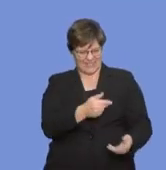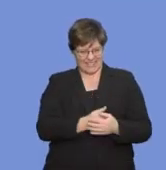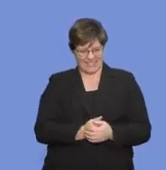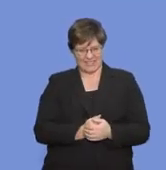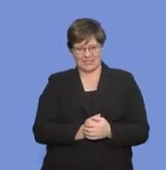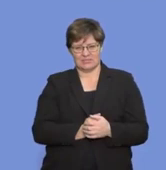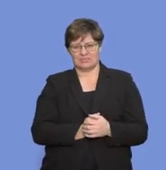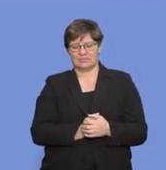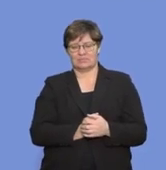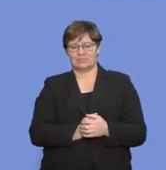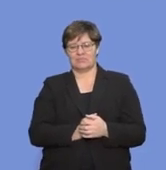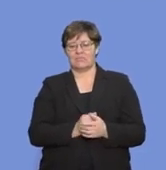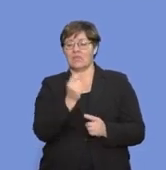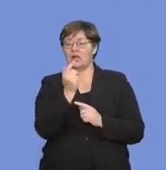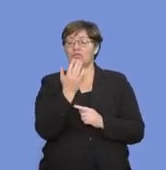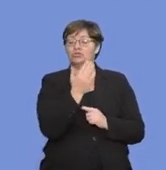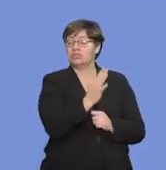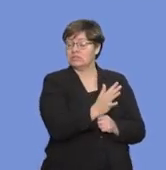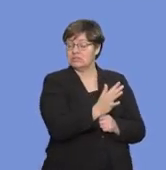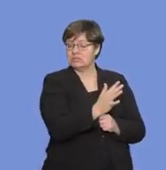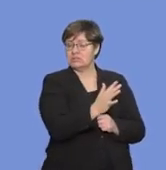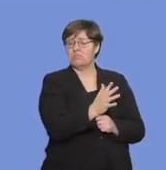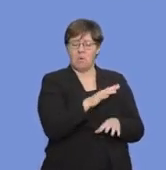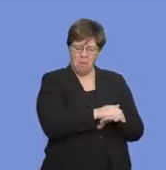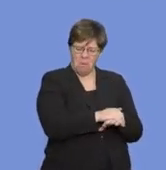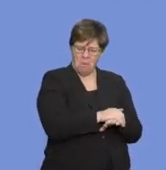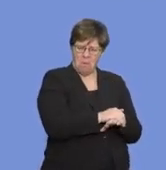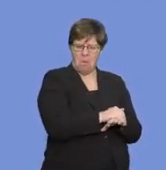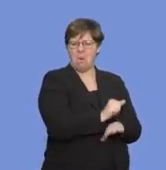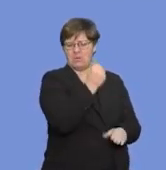top here of the tree. And these trees can actually